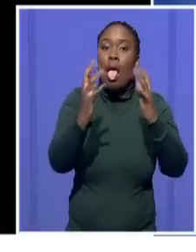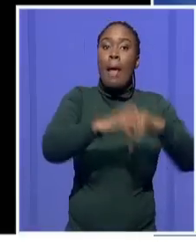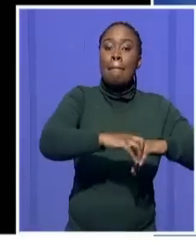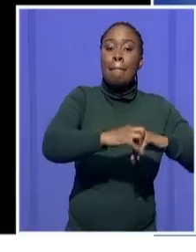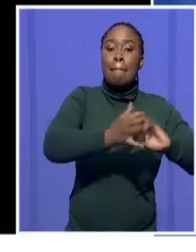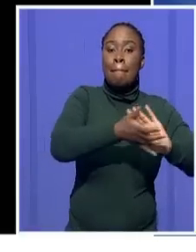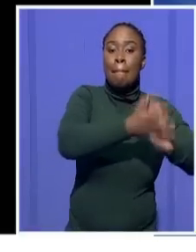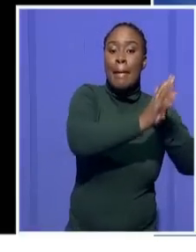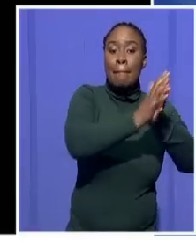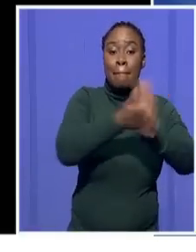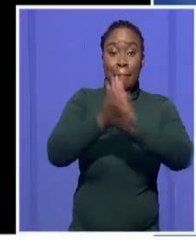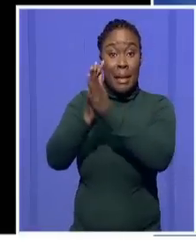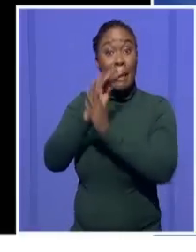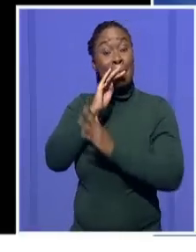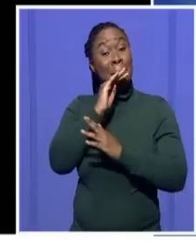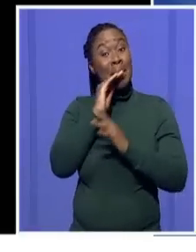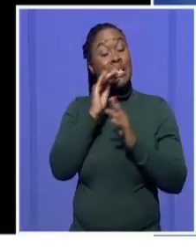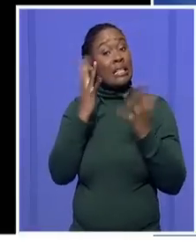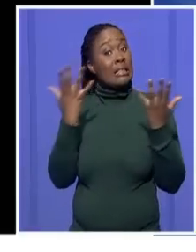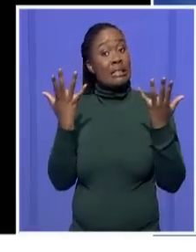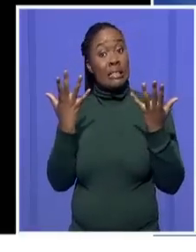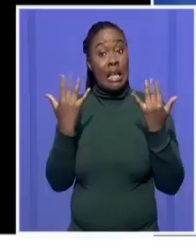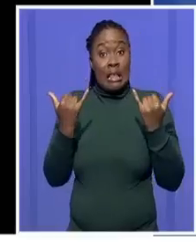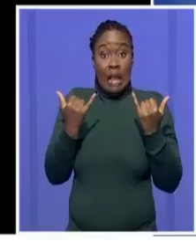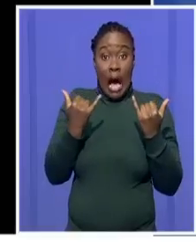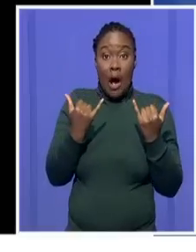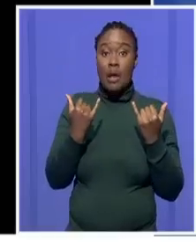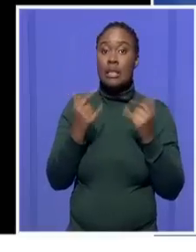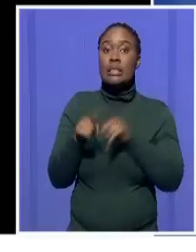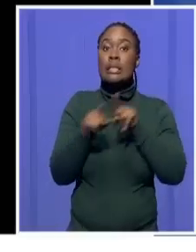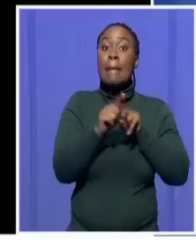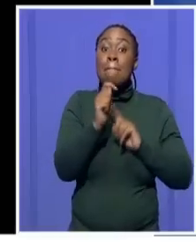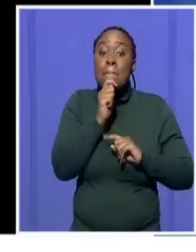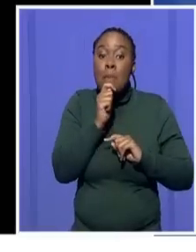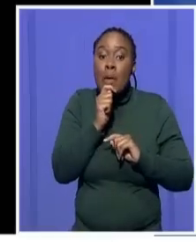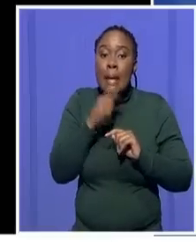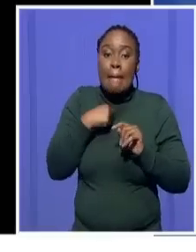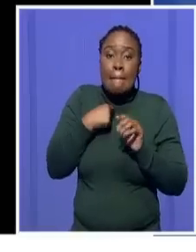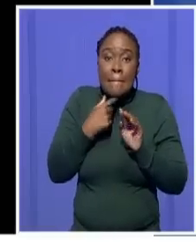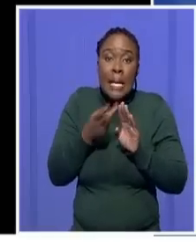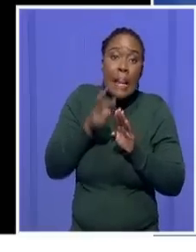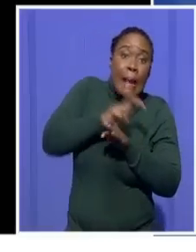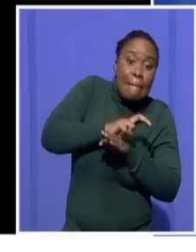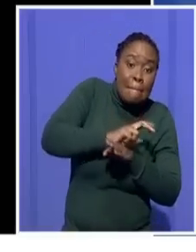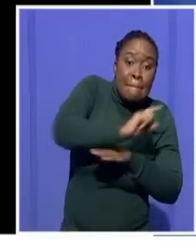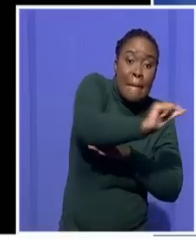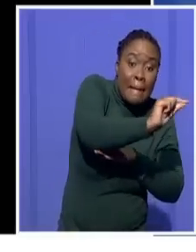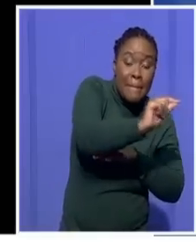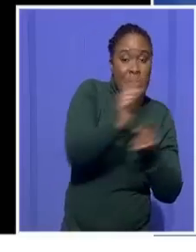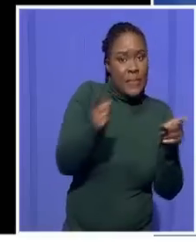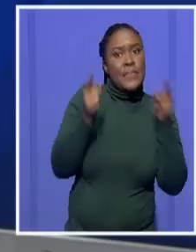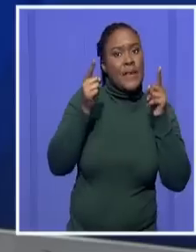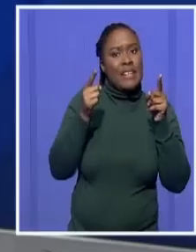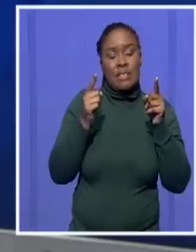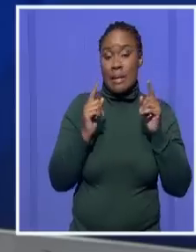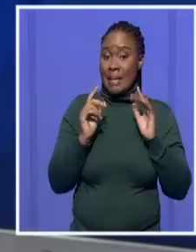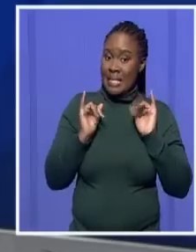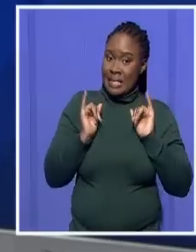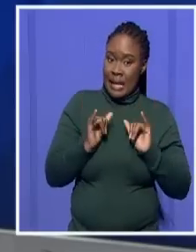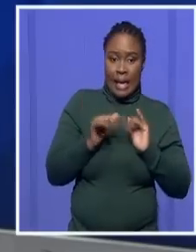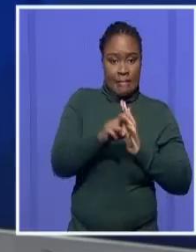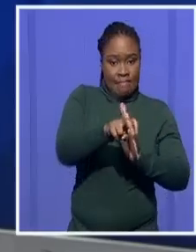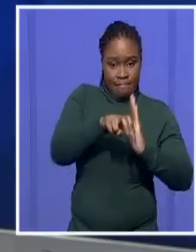to do right now is to do what I did this morning, is to try and get out. Please try and stay safe, Minoshni. I mean, before we let you